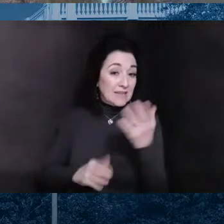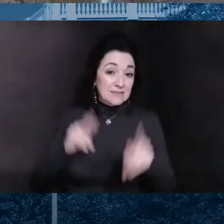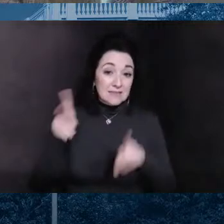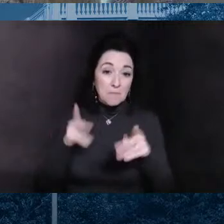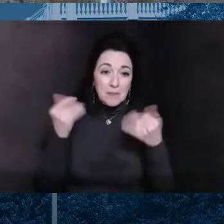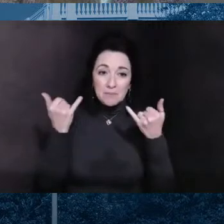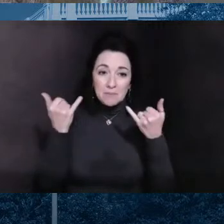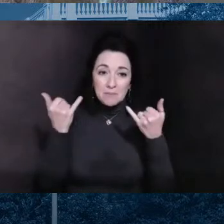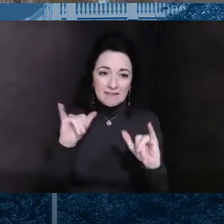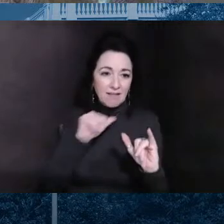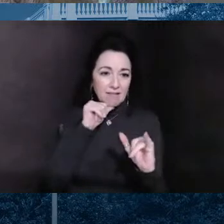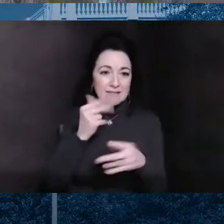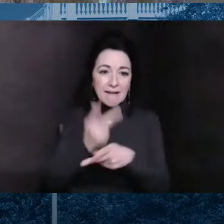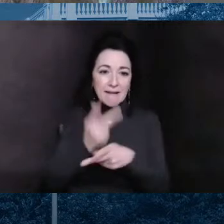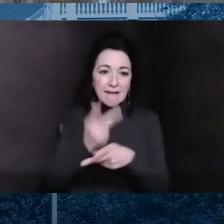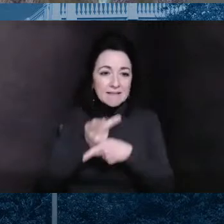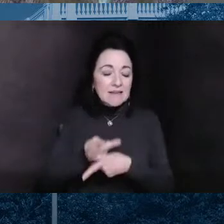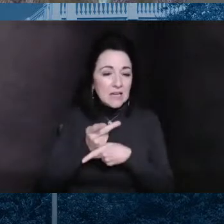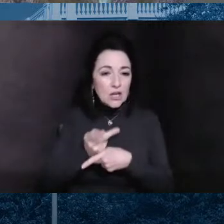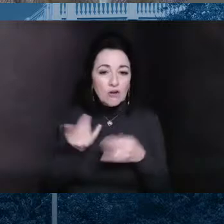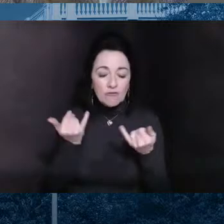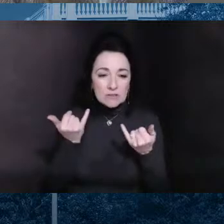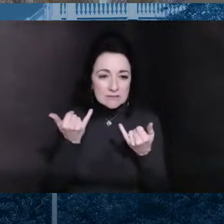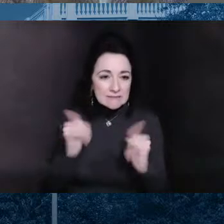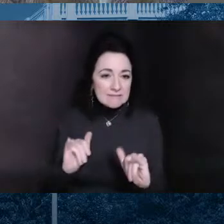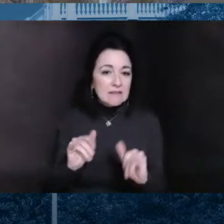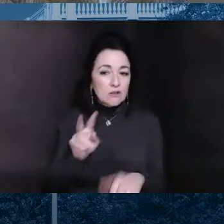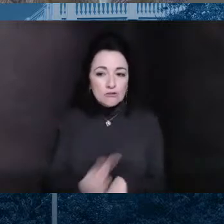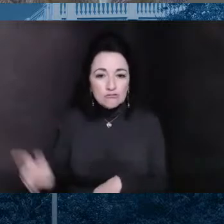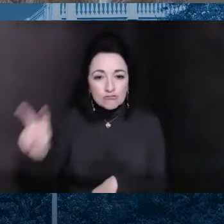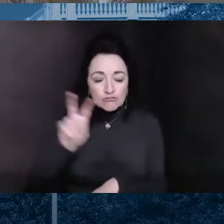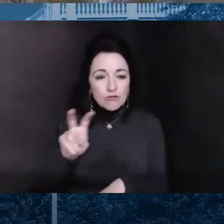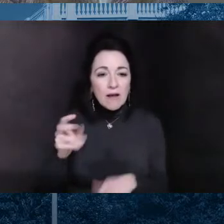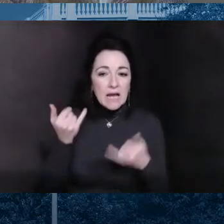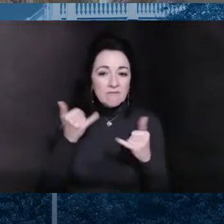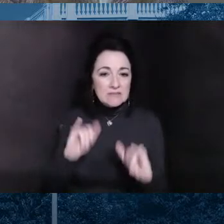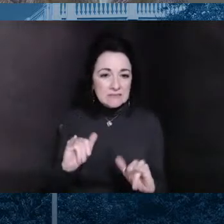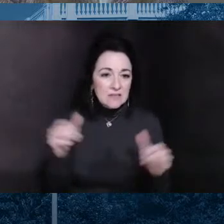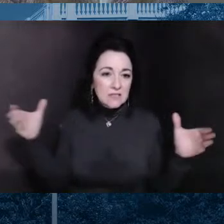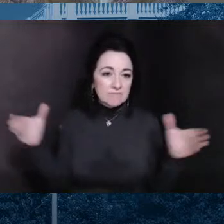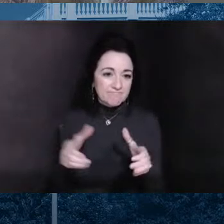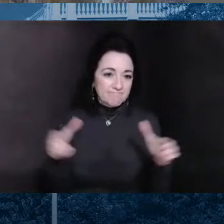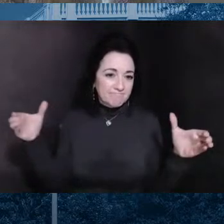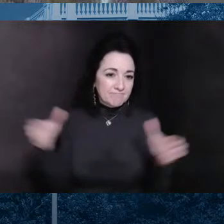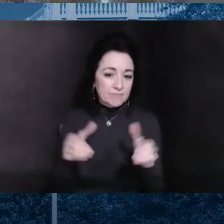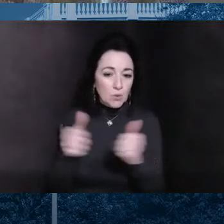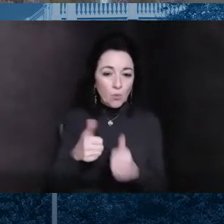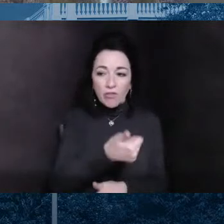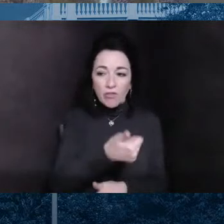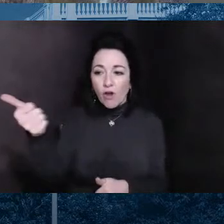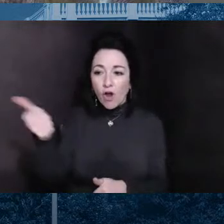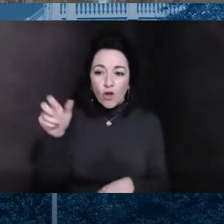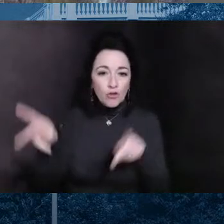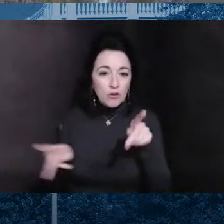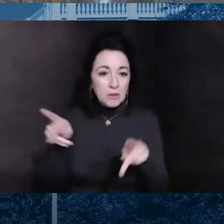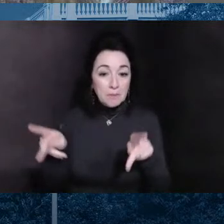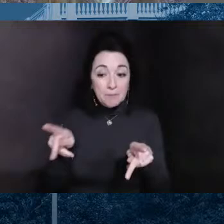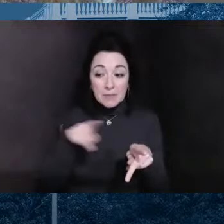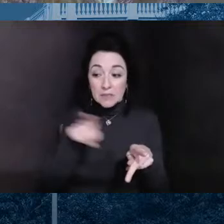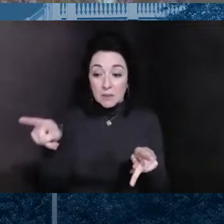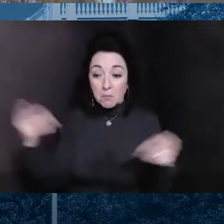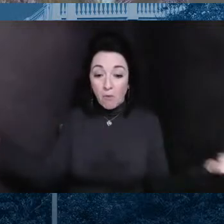with friends and family members and travel and all that kind of thing. Just need to be extra careful there. Of course, the most vulnerable